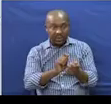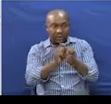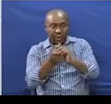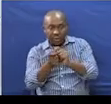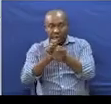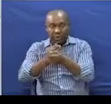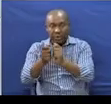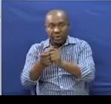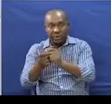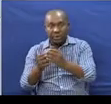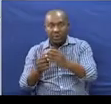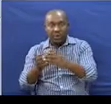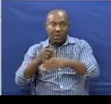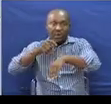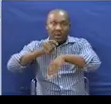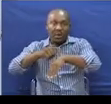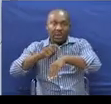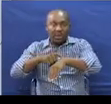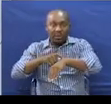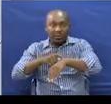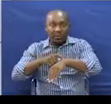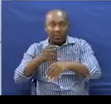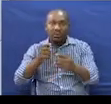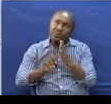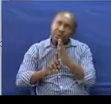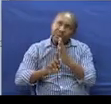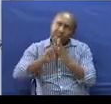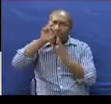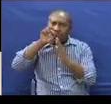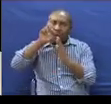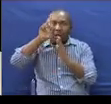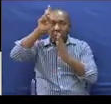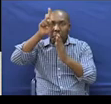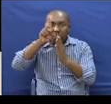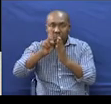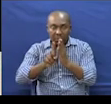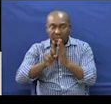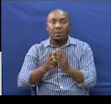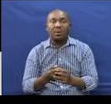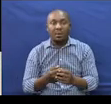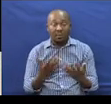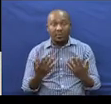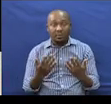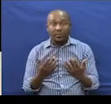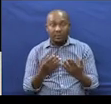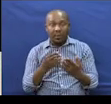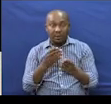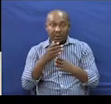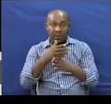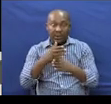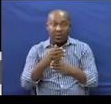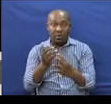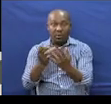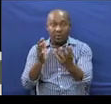It can rise or it can fall. So either is rising or is falling. That is all about the